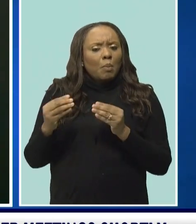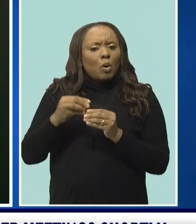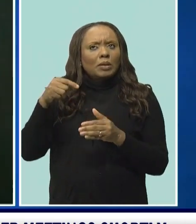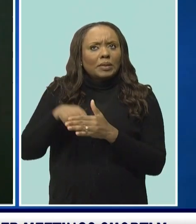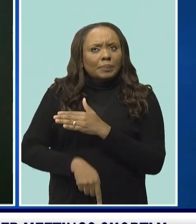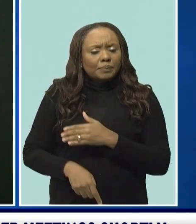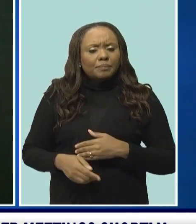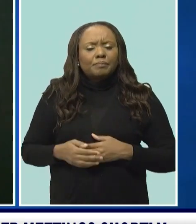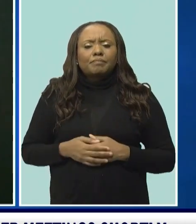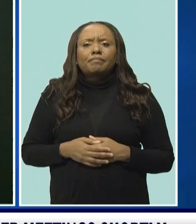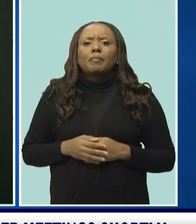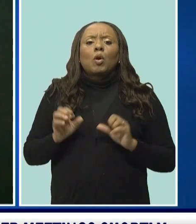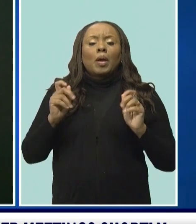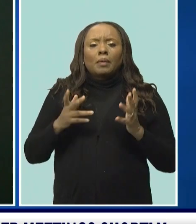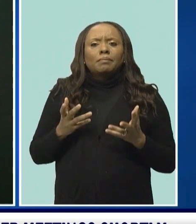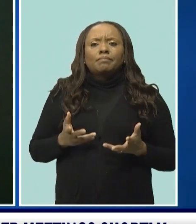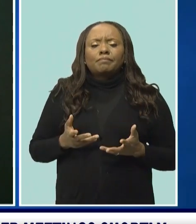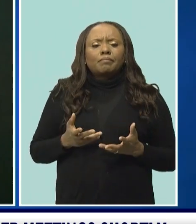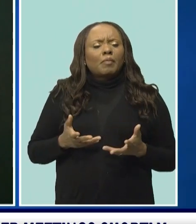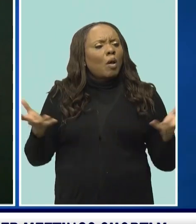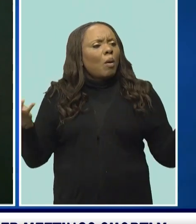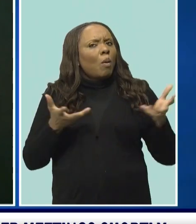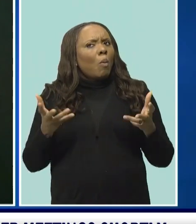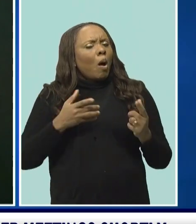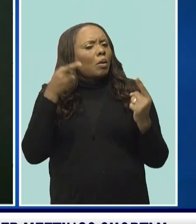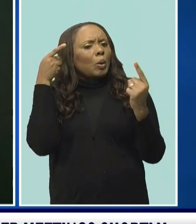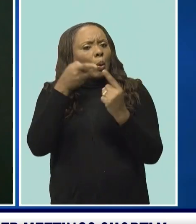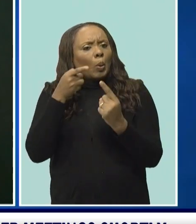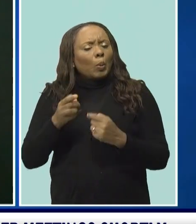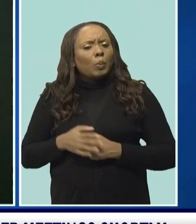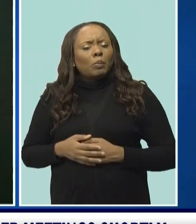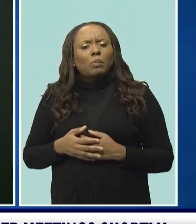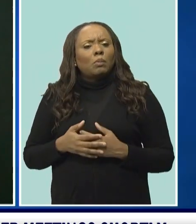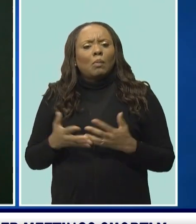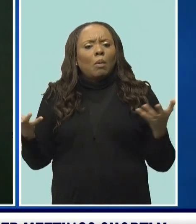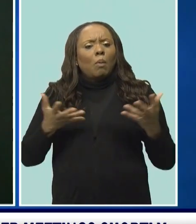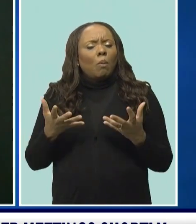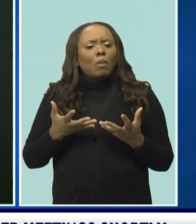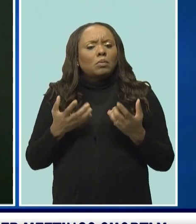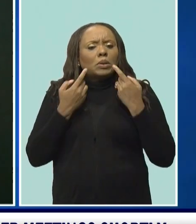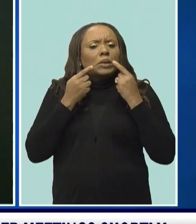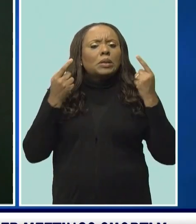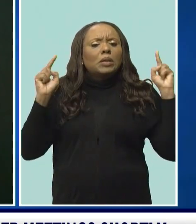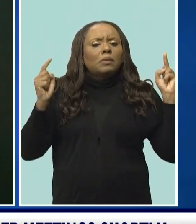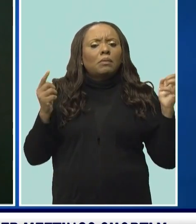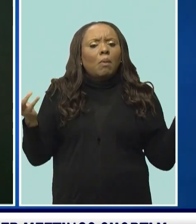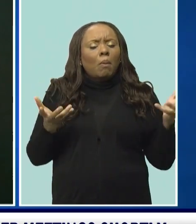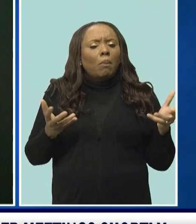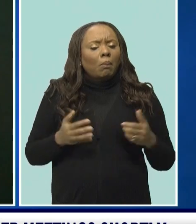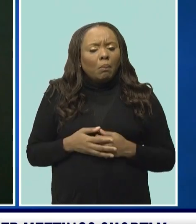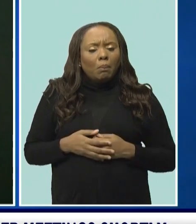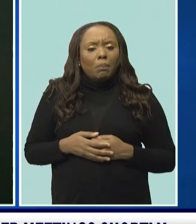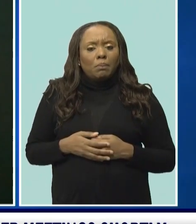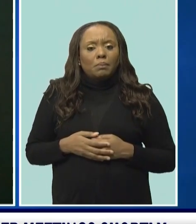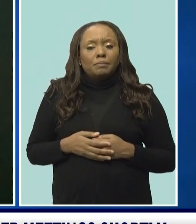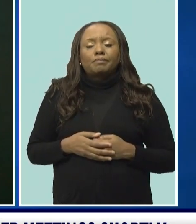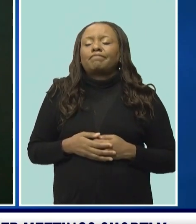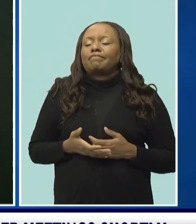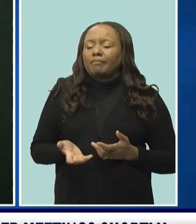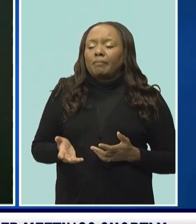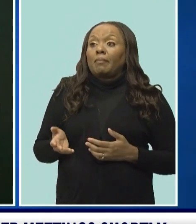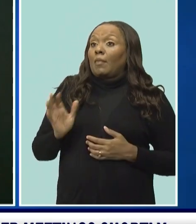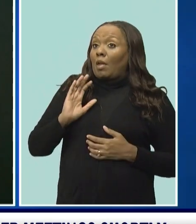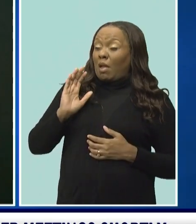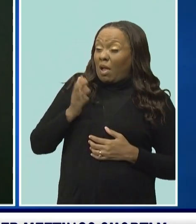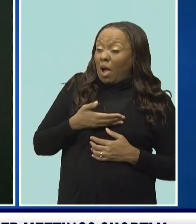Now, what are the aims of these sessions? What do we expect to achieve by the end? Well, the overall aim is to get